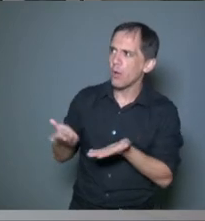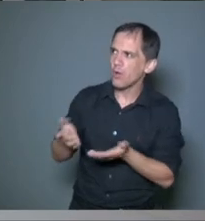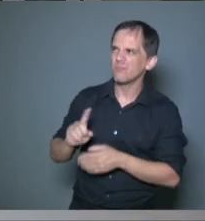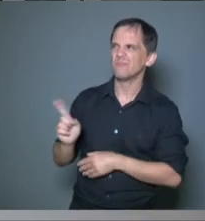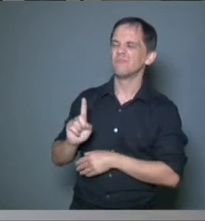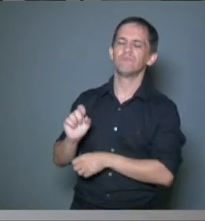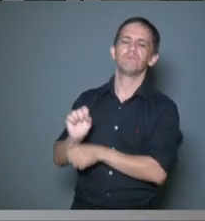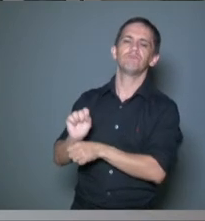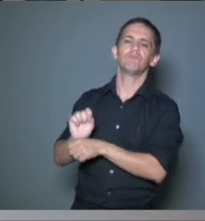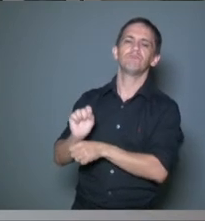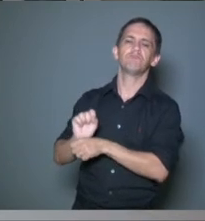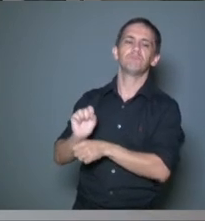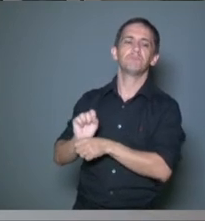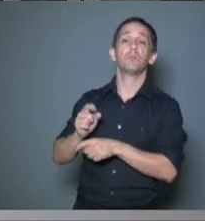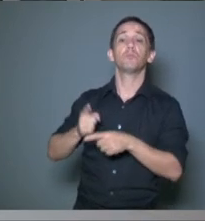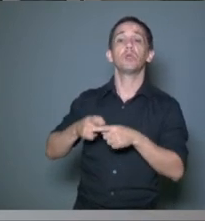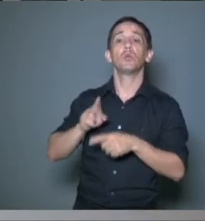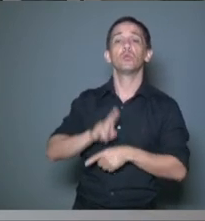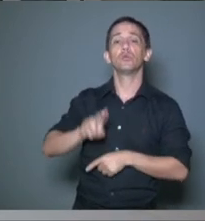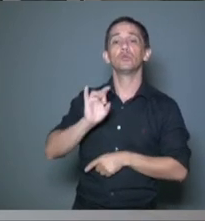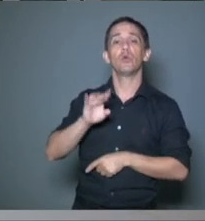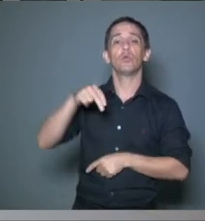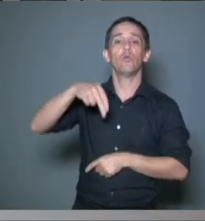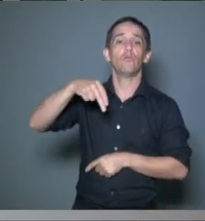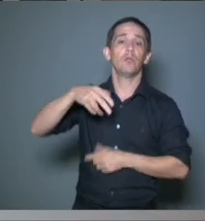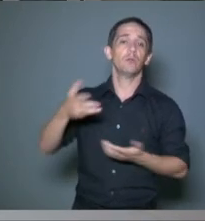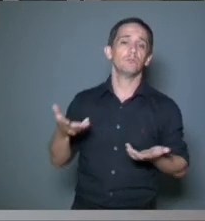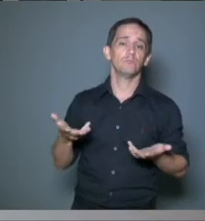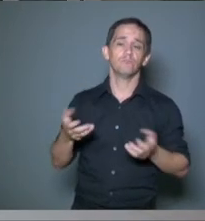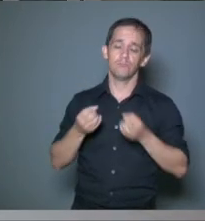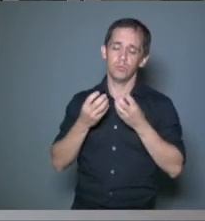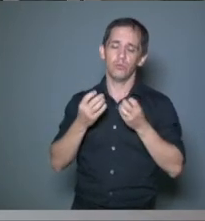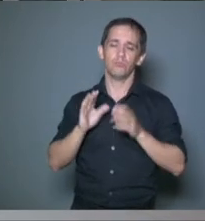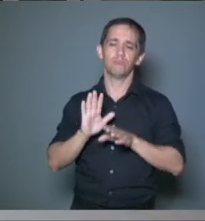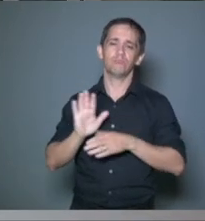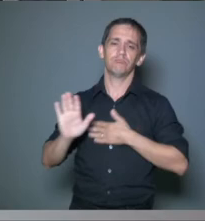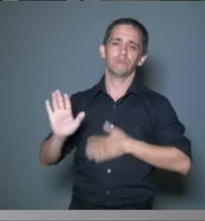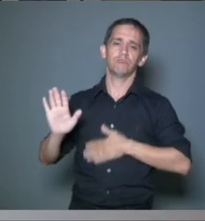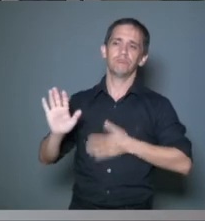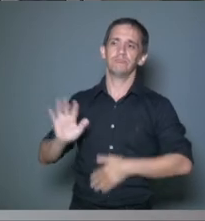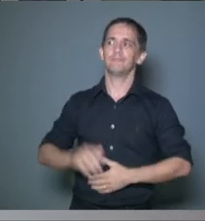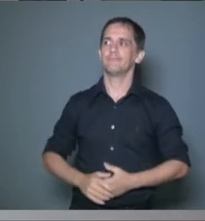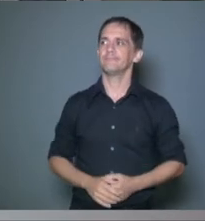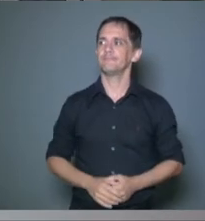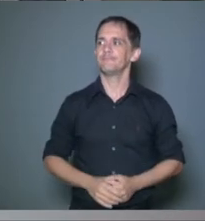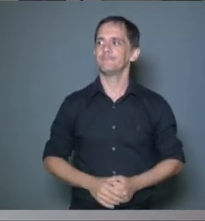war evolves, how prices and supply evolve.